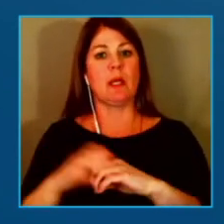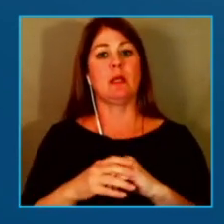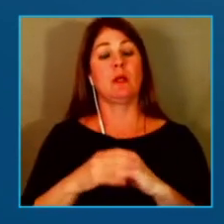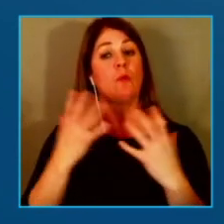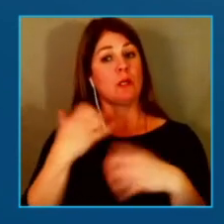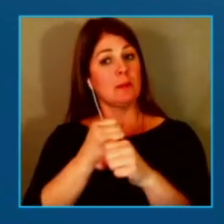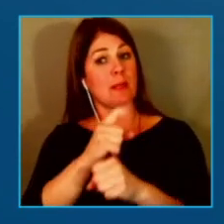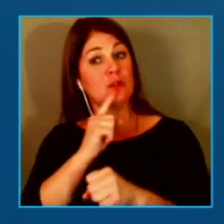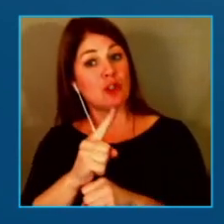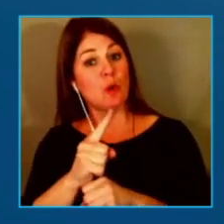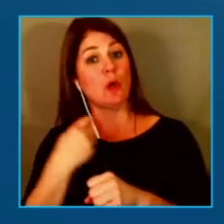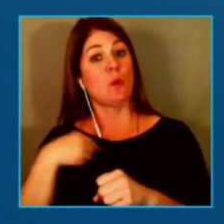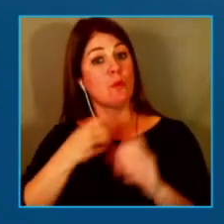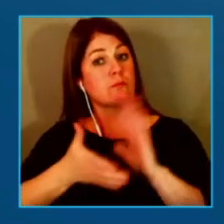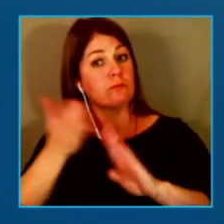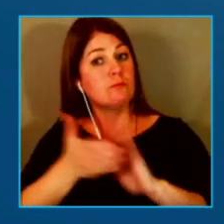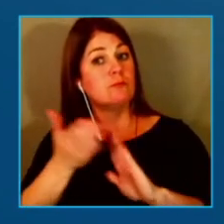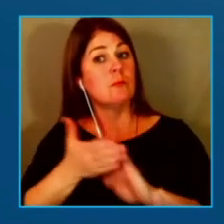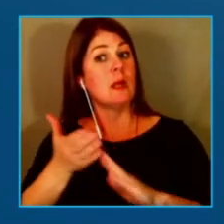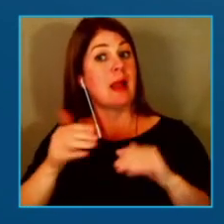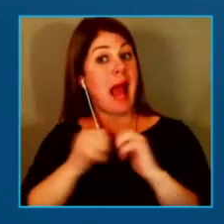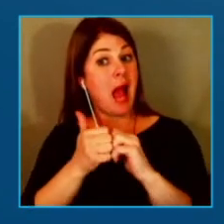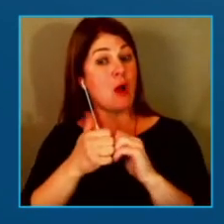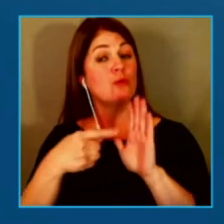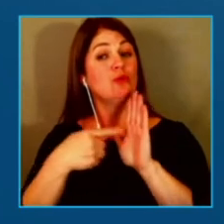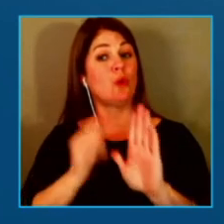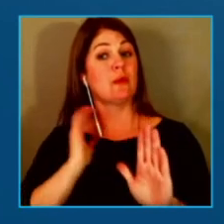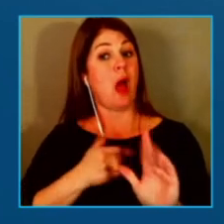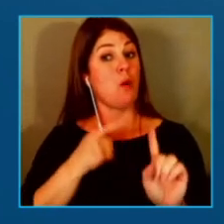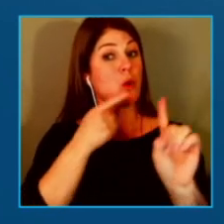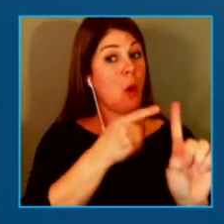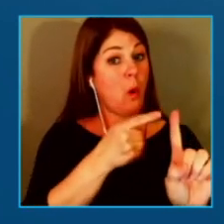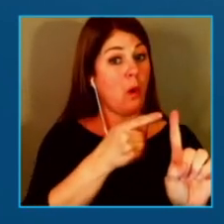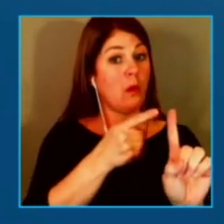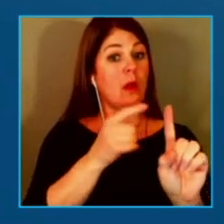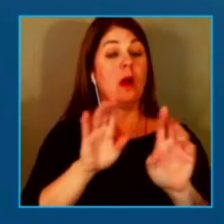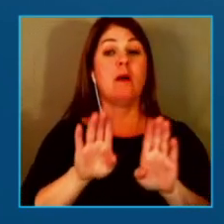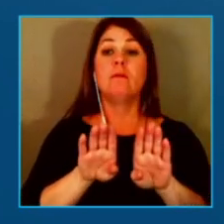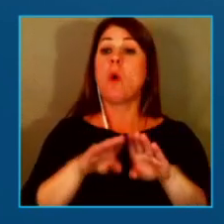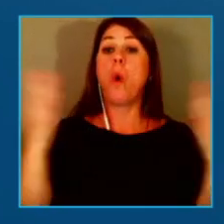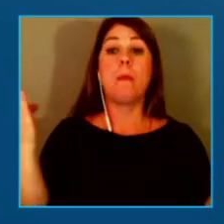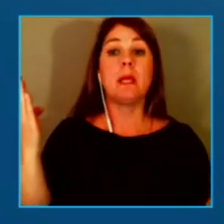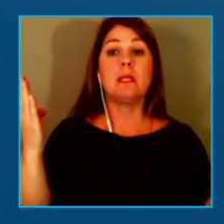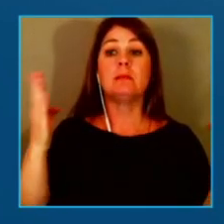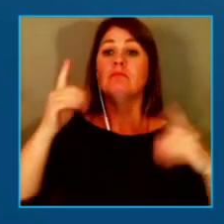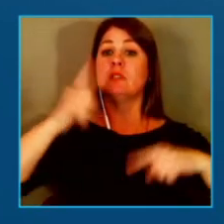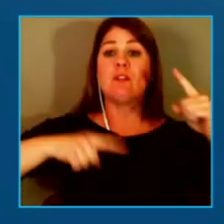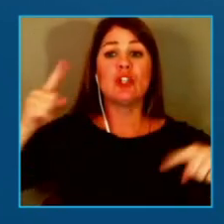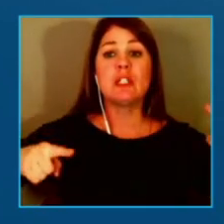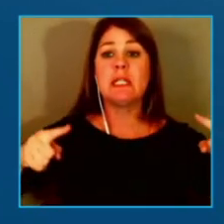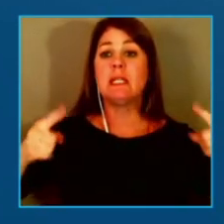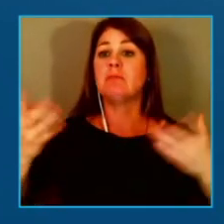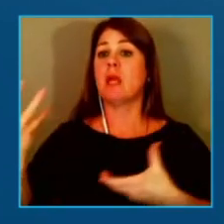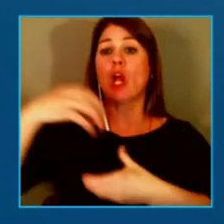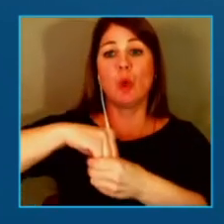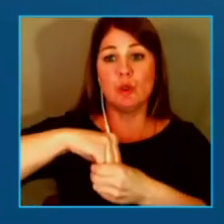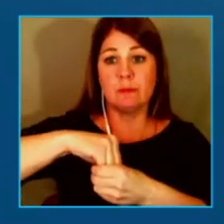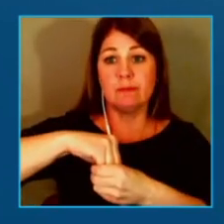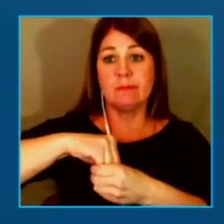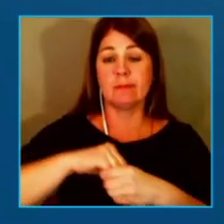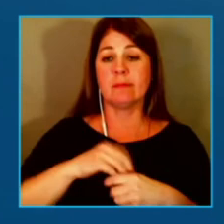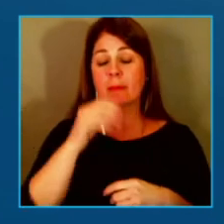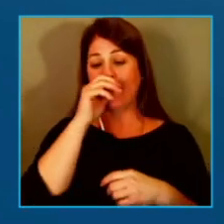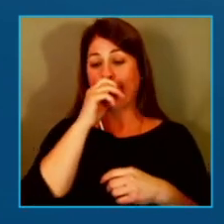we're operating in a manner that reflects our goal of openness, diversity, and inclusion. As many of you